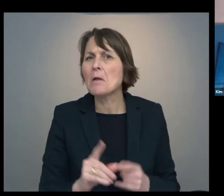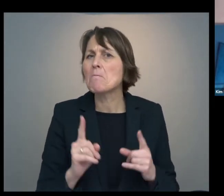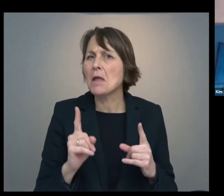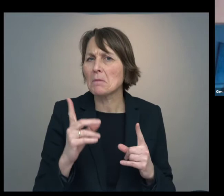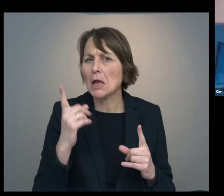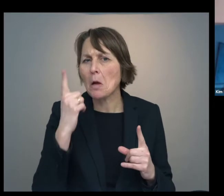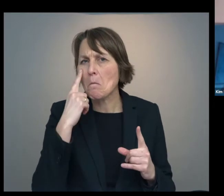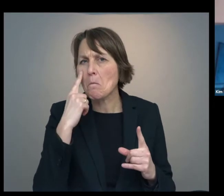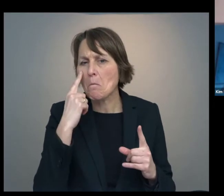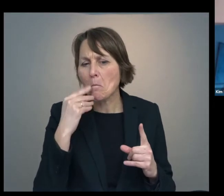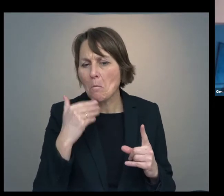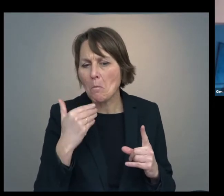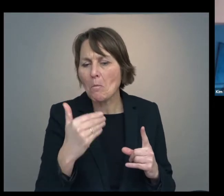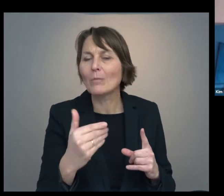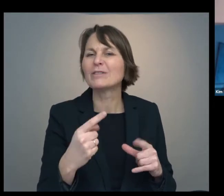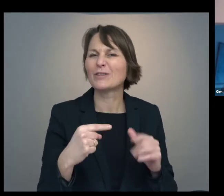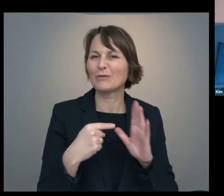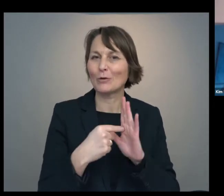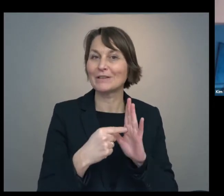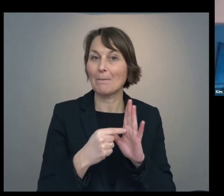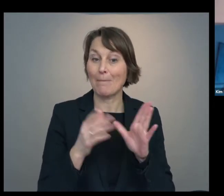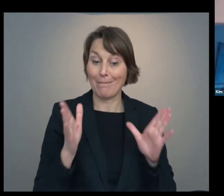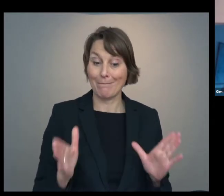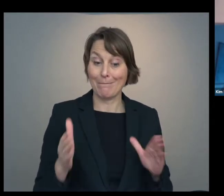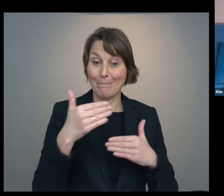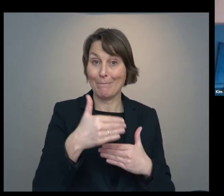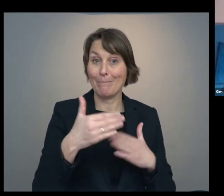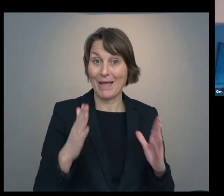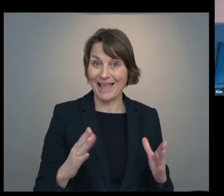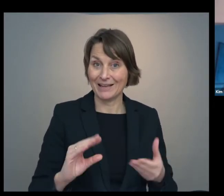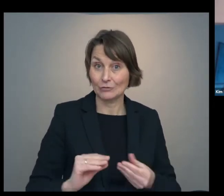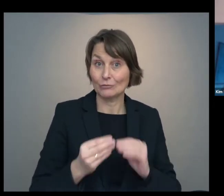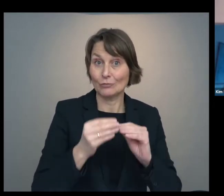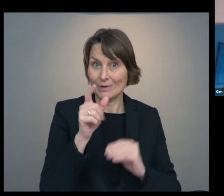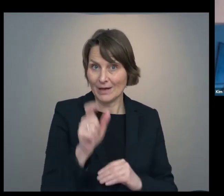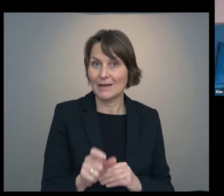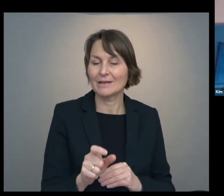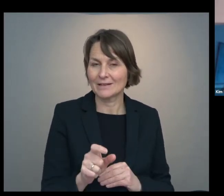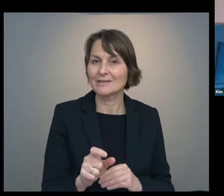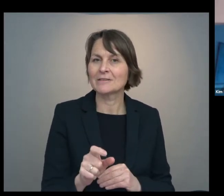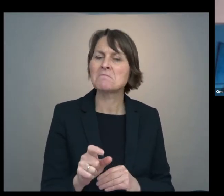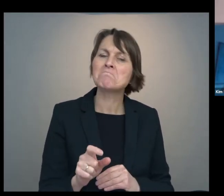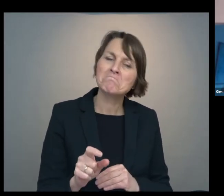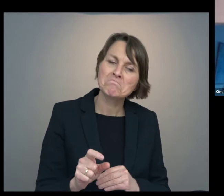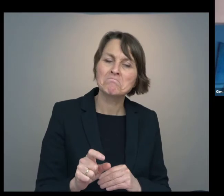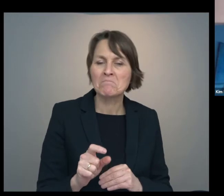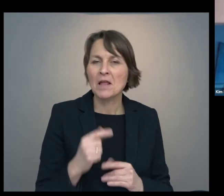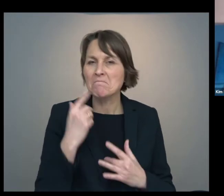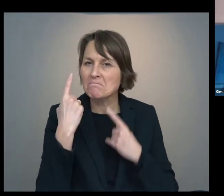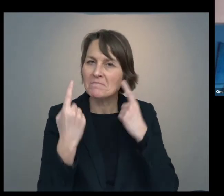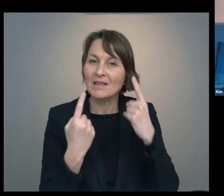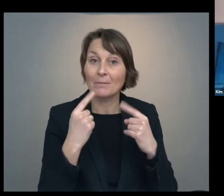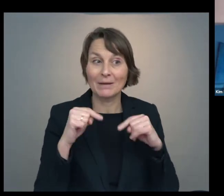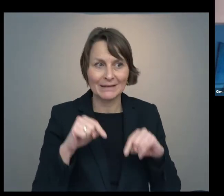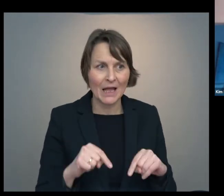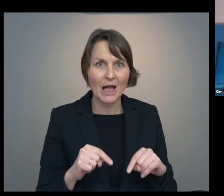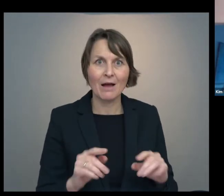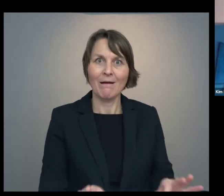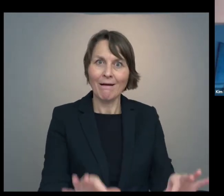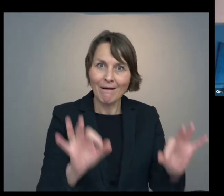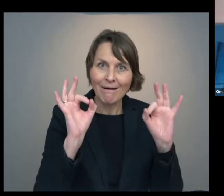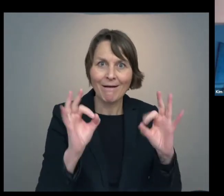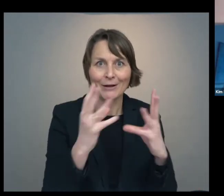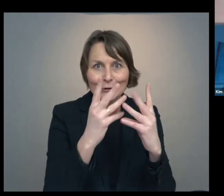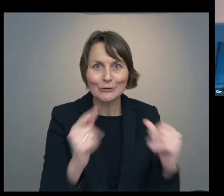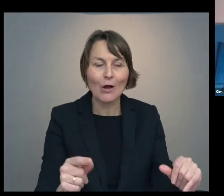funding, that's something maybe that we can explore, for example, for the package creators, like which was mentioned in that question. But for now, we don't